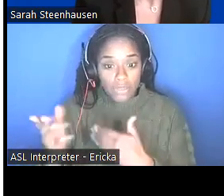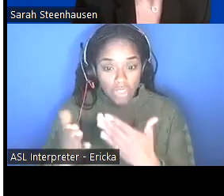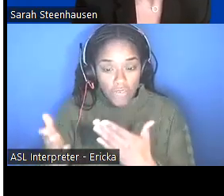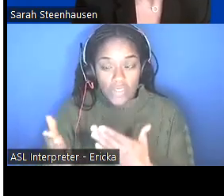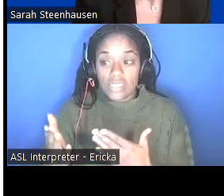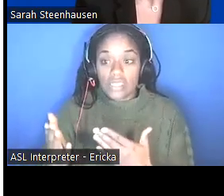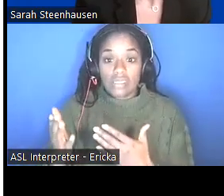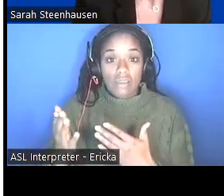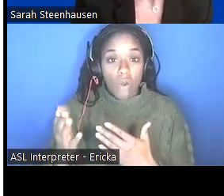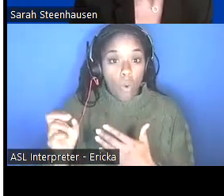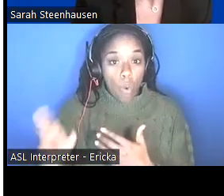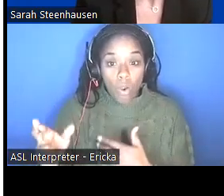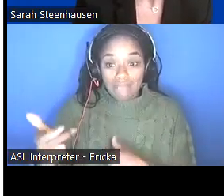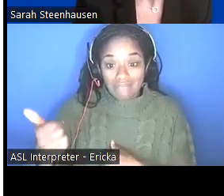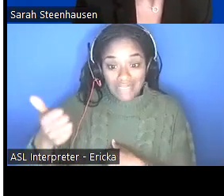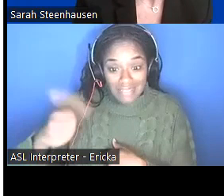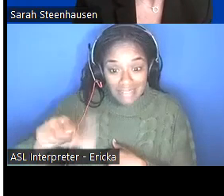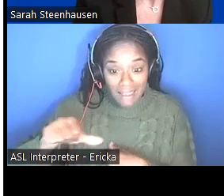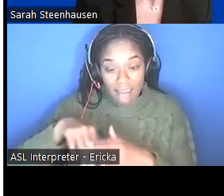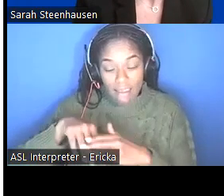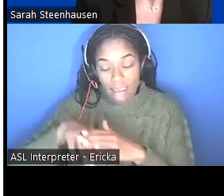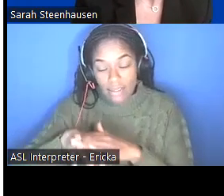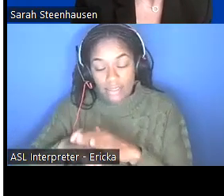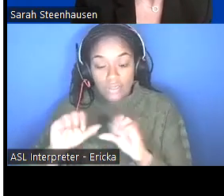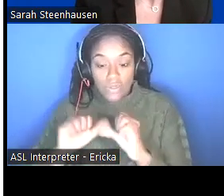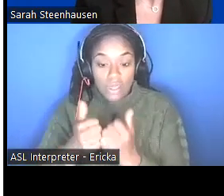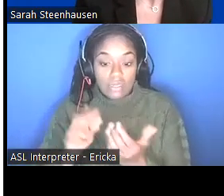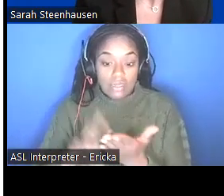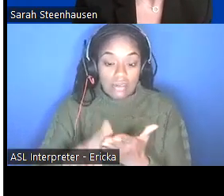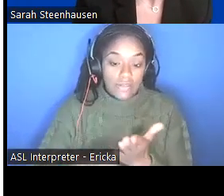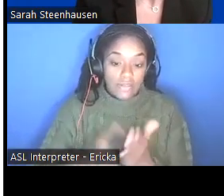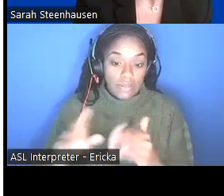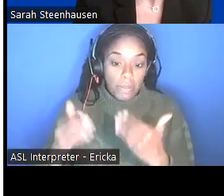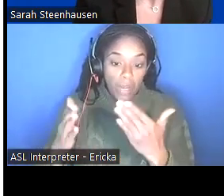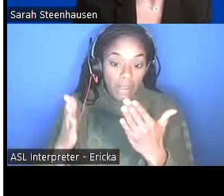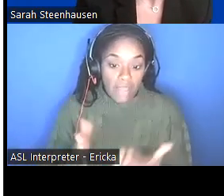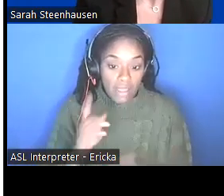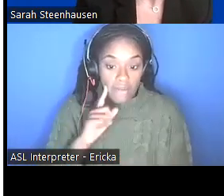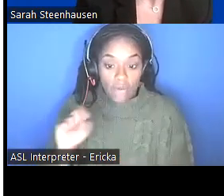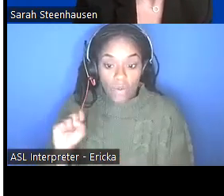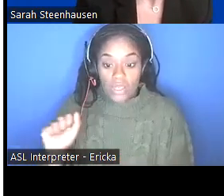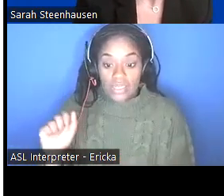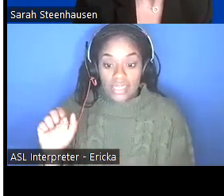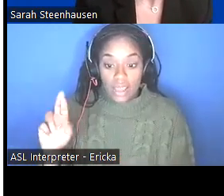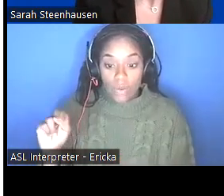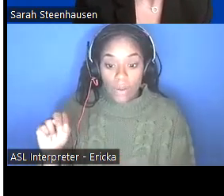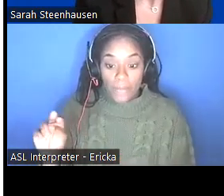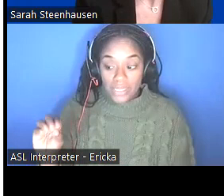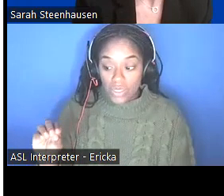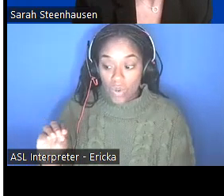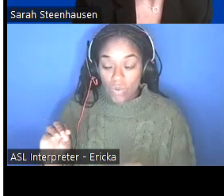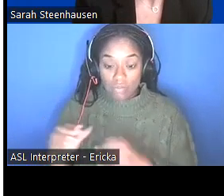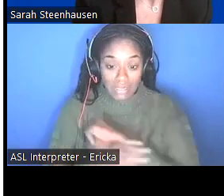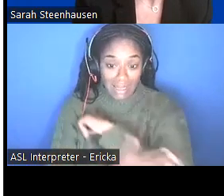denied access to the agency contracted provider for Sacramento County that I've had to